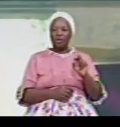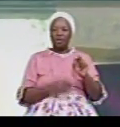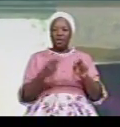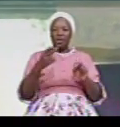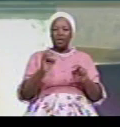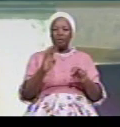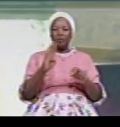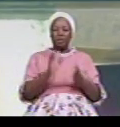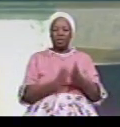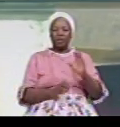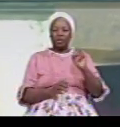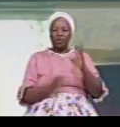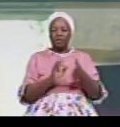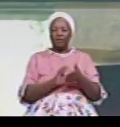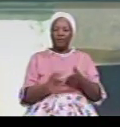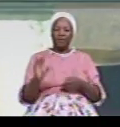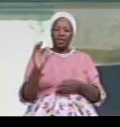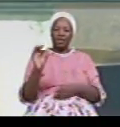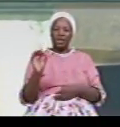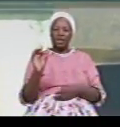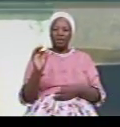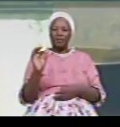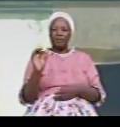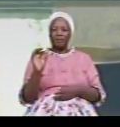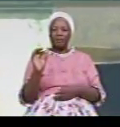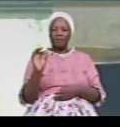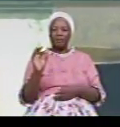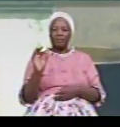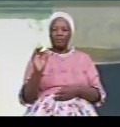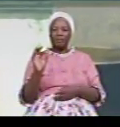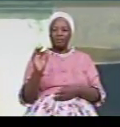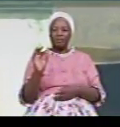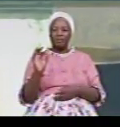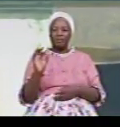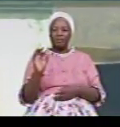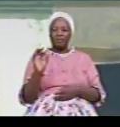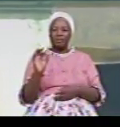9. Hebrews chapter 12, verse 9.